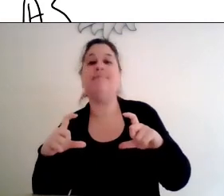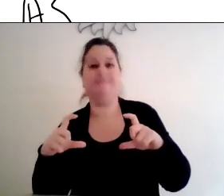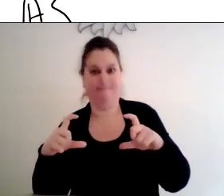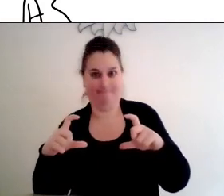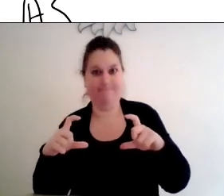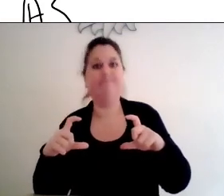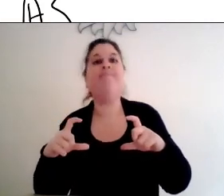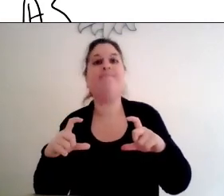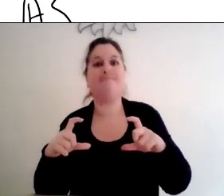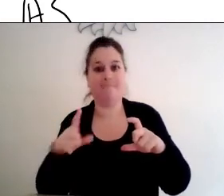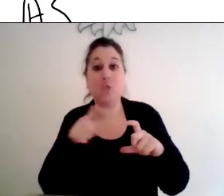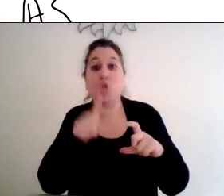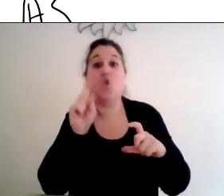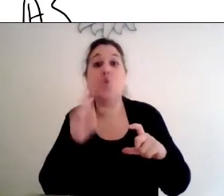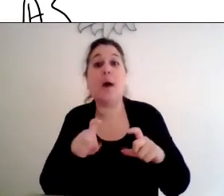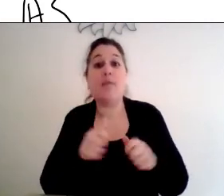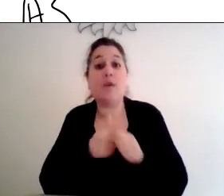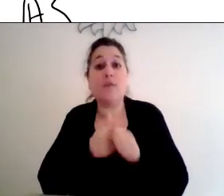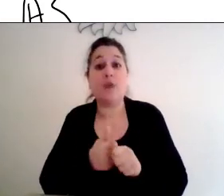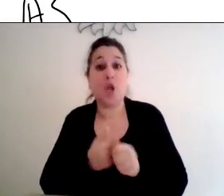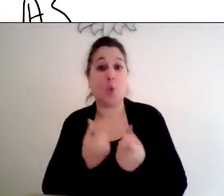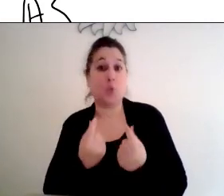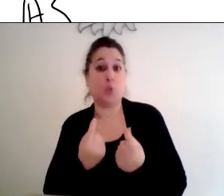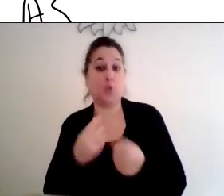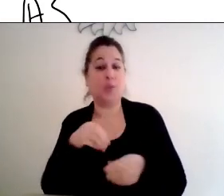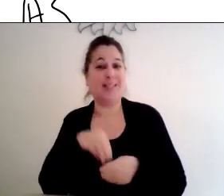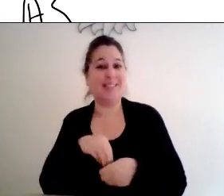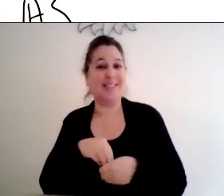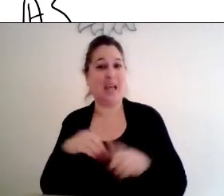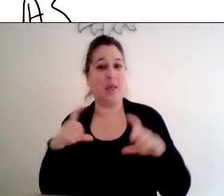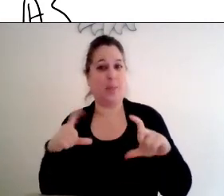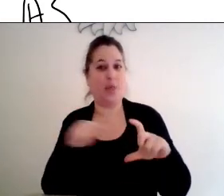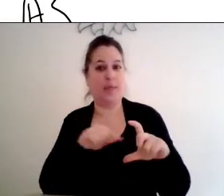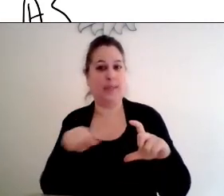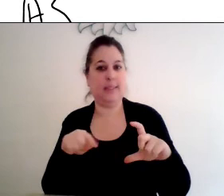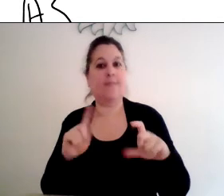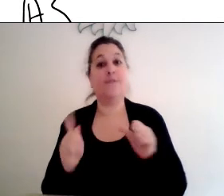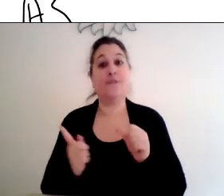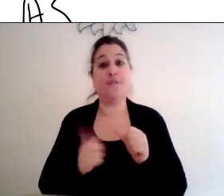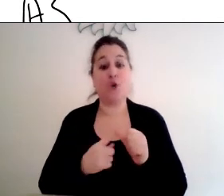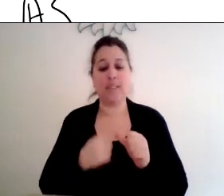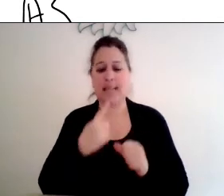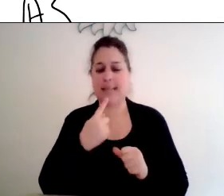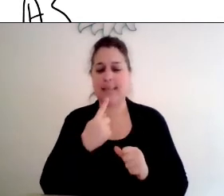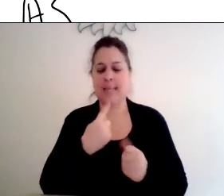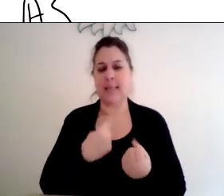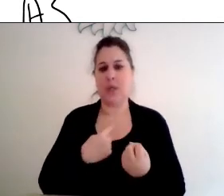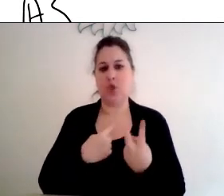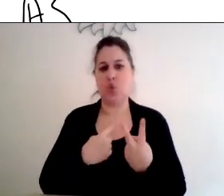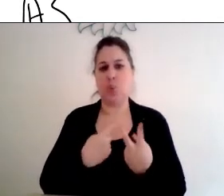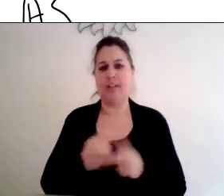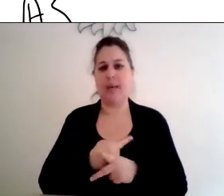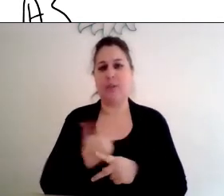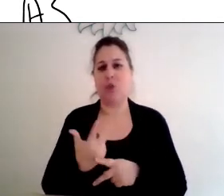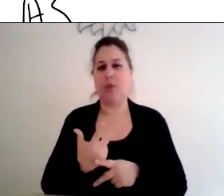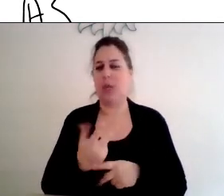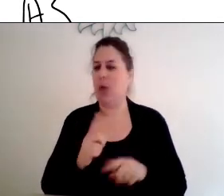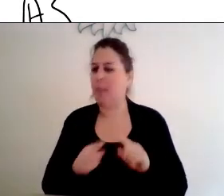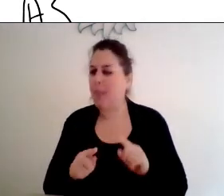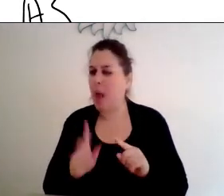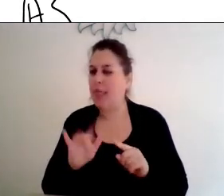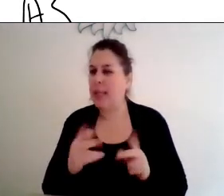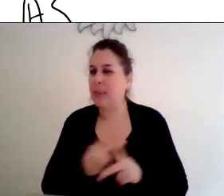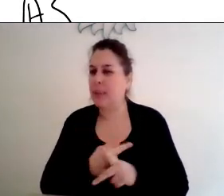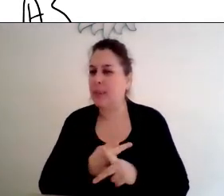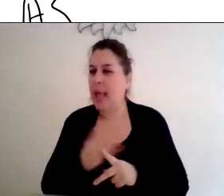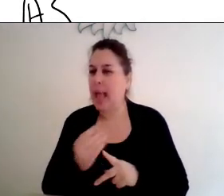Okay. What multiplication's way down here? How come I'm doing multiplication? Because you have to do what's inside